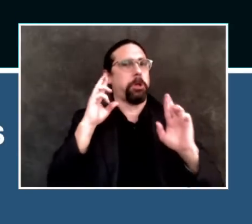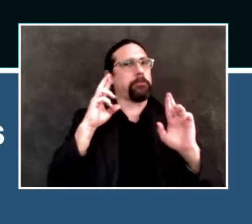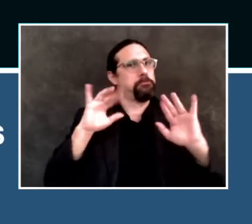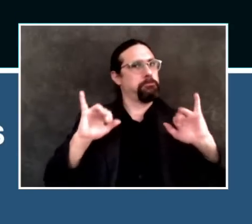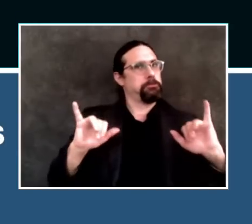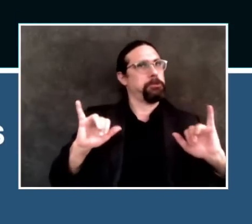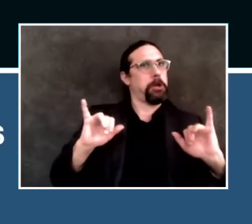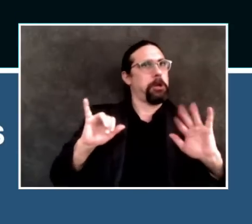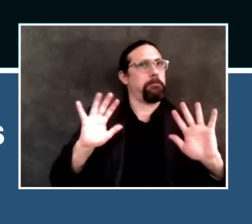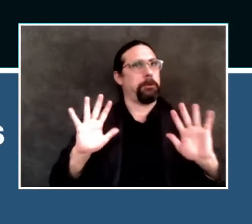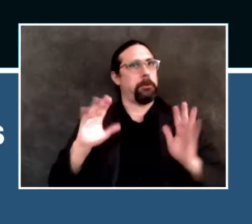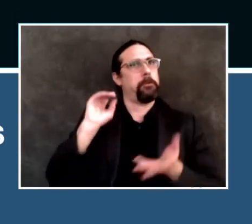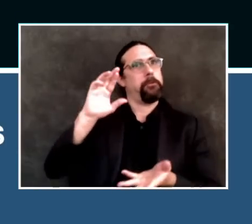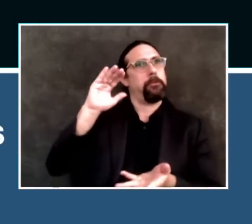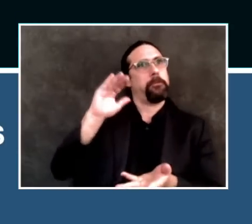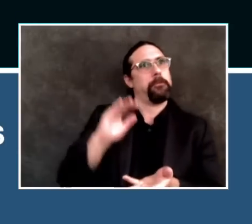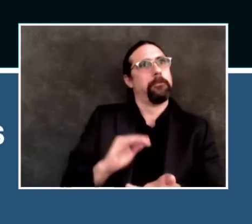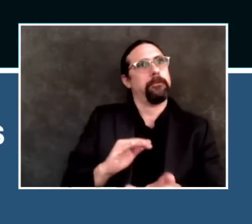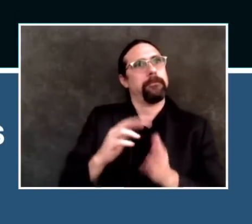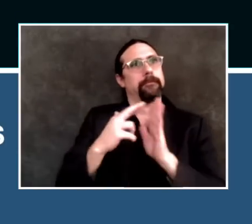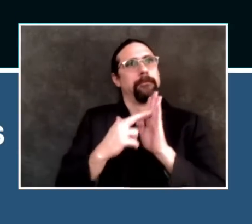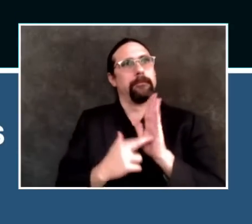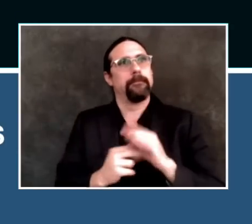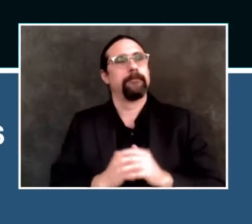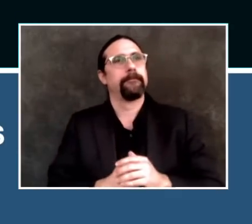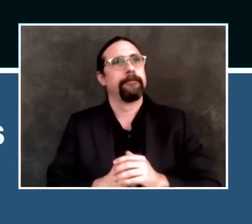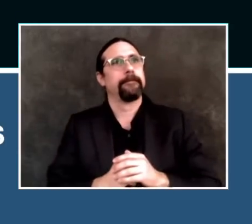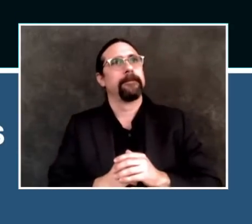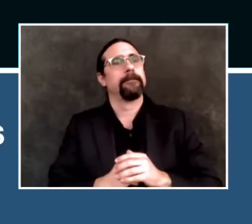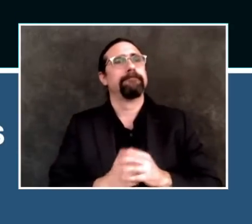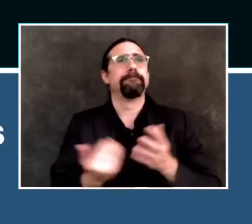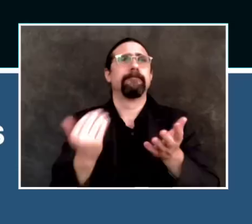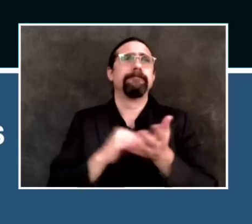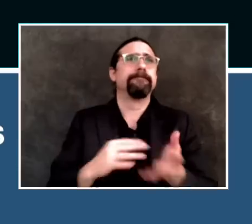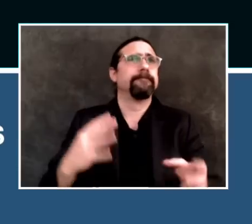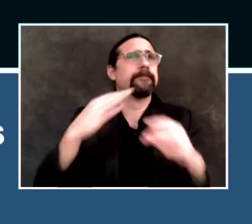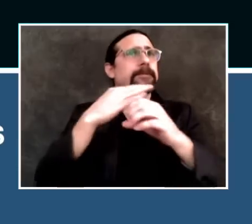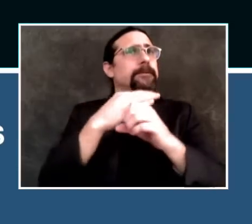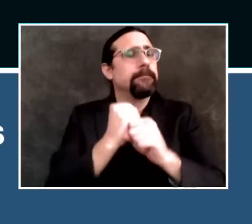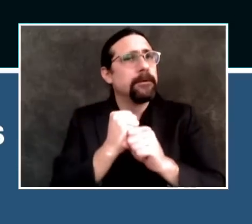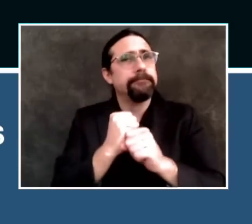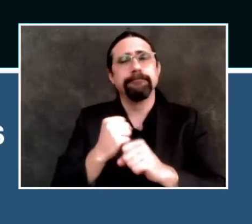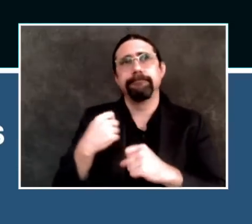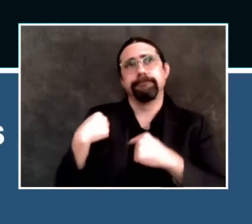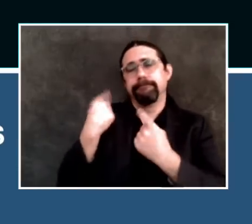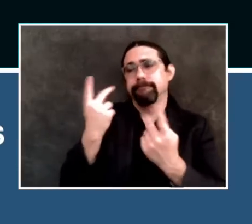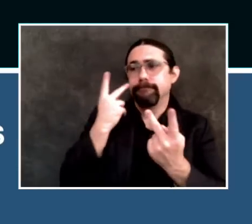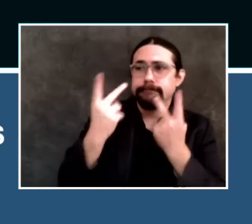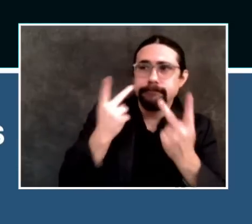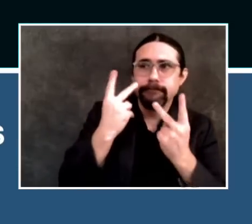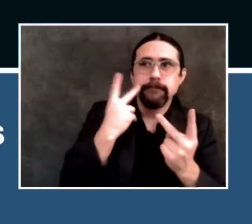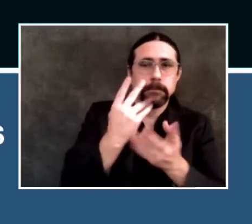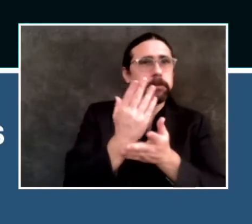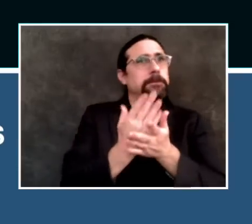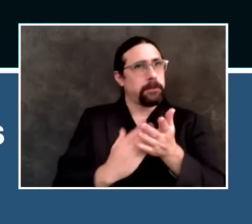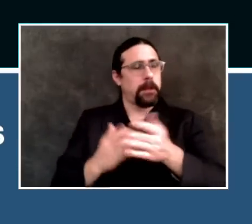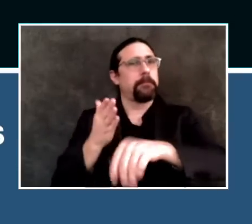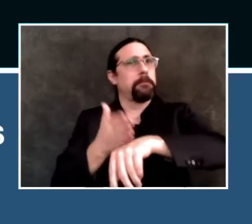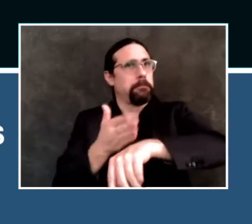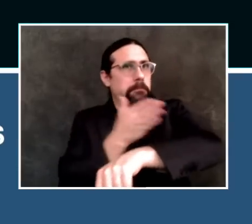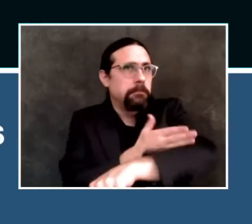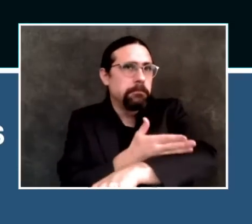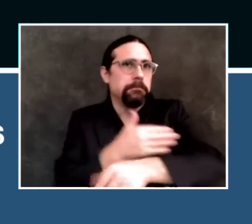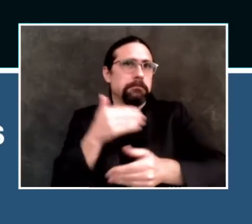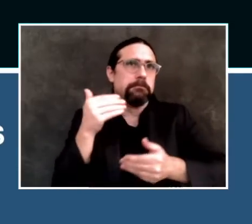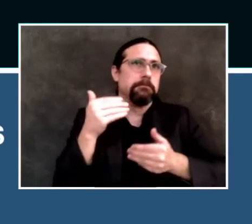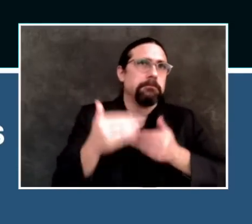that they are all necessary. And I don't think there's a lot of people doubting that right now, but if there is anyone doubting that, let me make it straight for